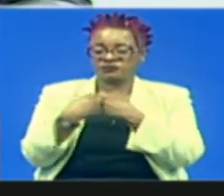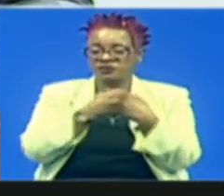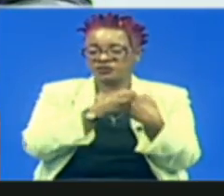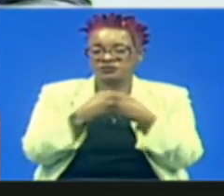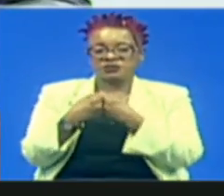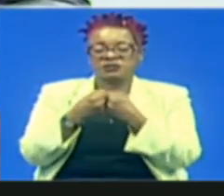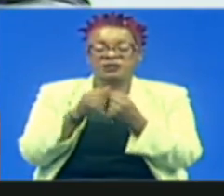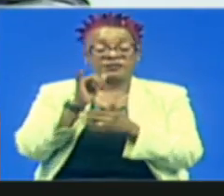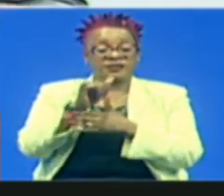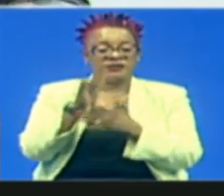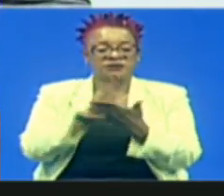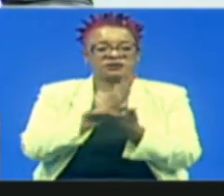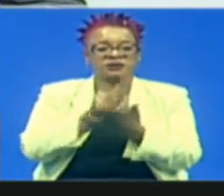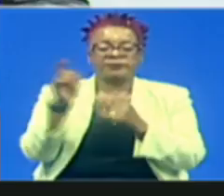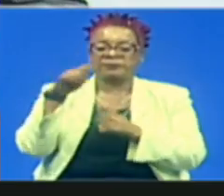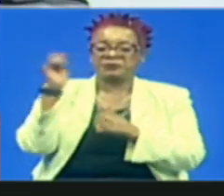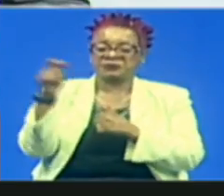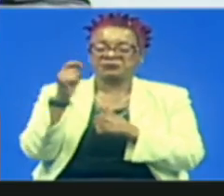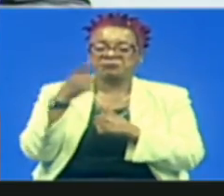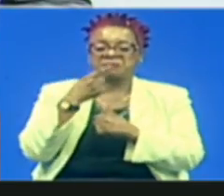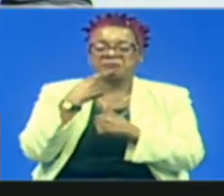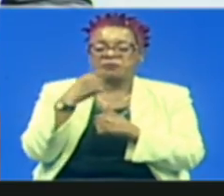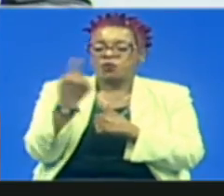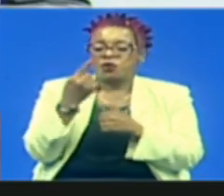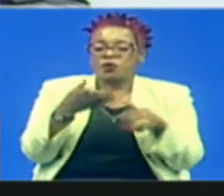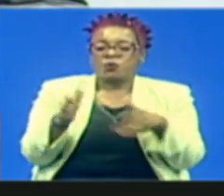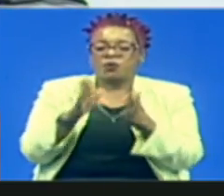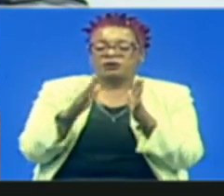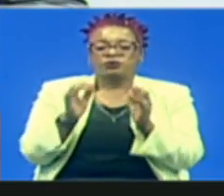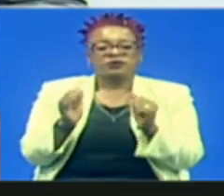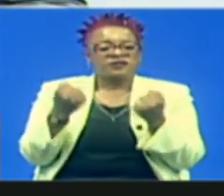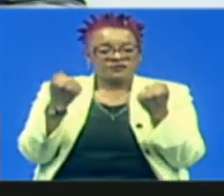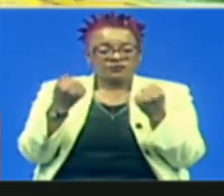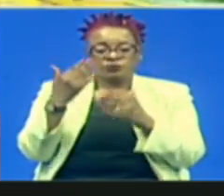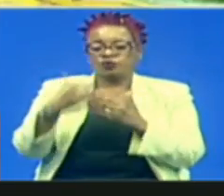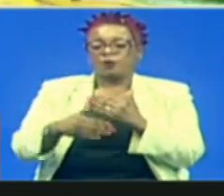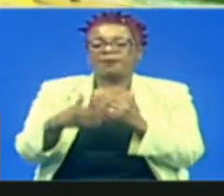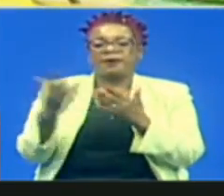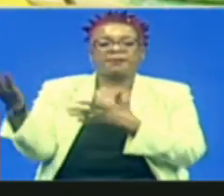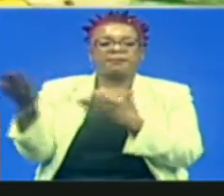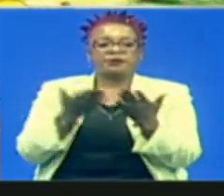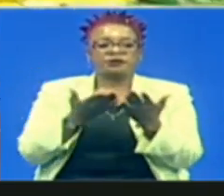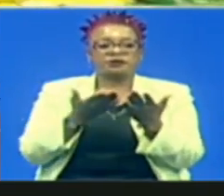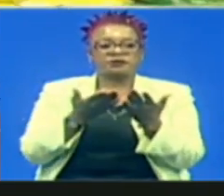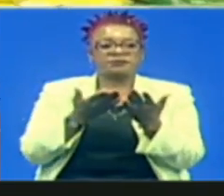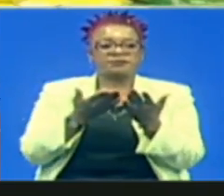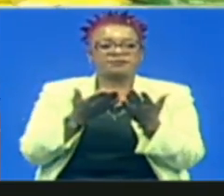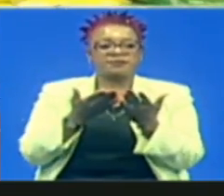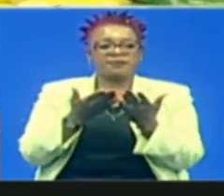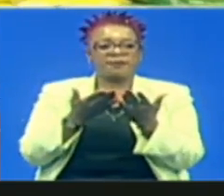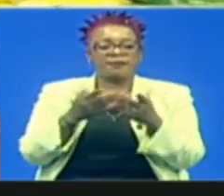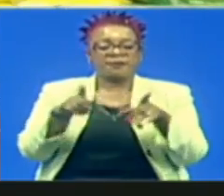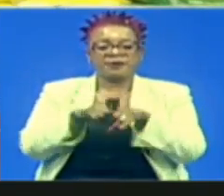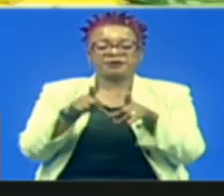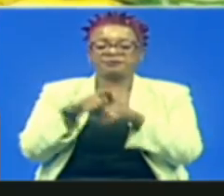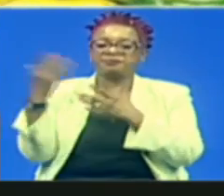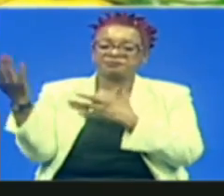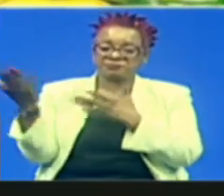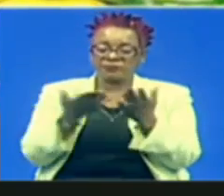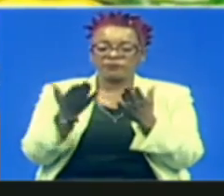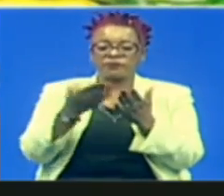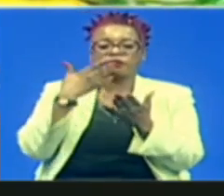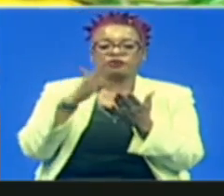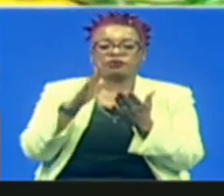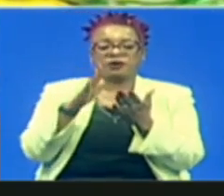the sector, Kenyans say the only way to save the industry is to stop the imports. While the importation of sugar into the